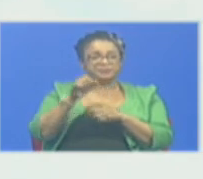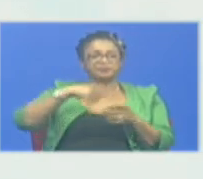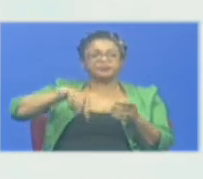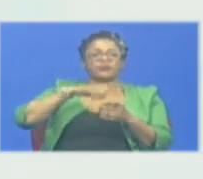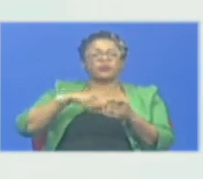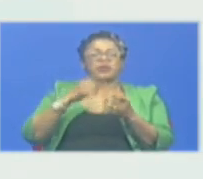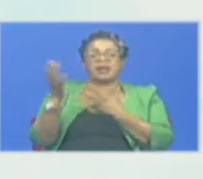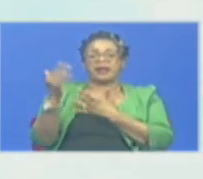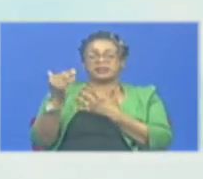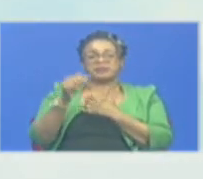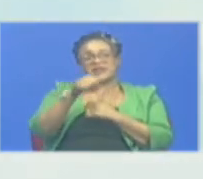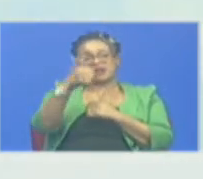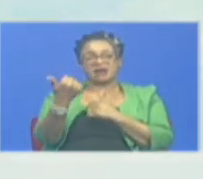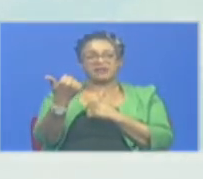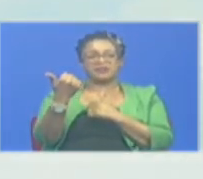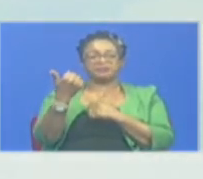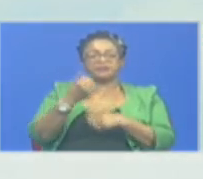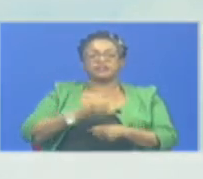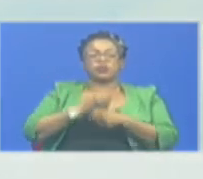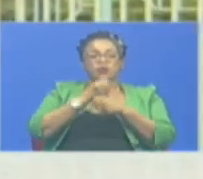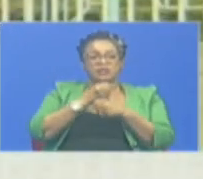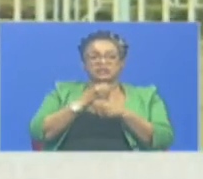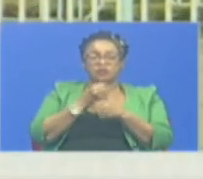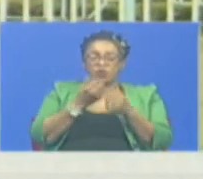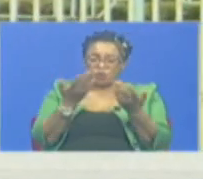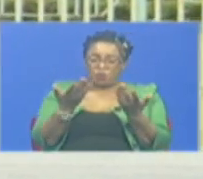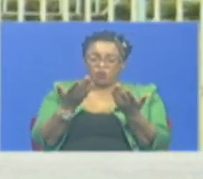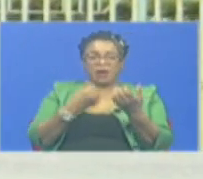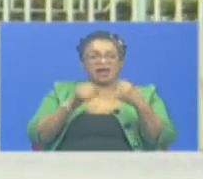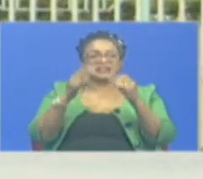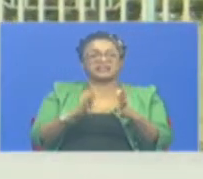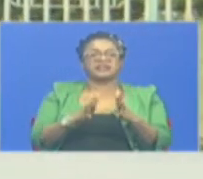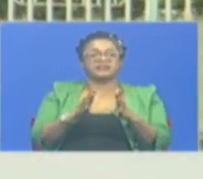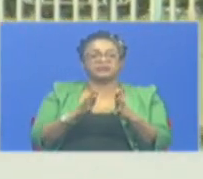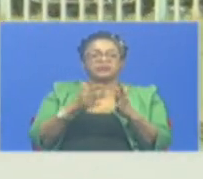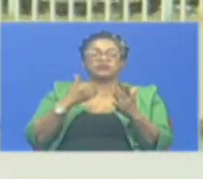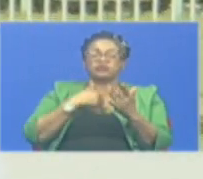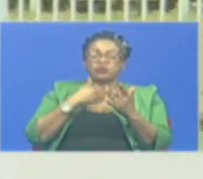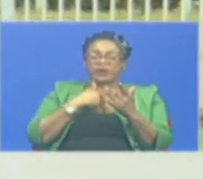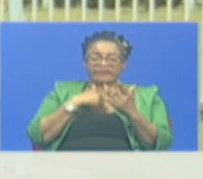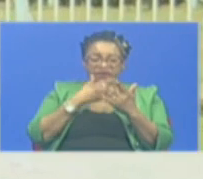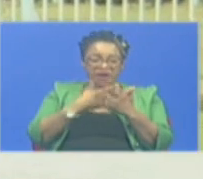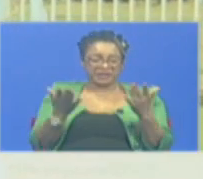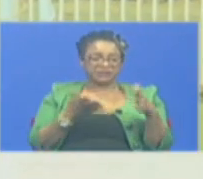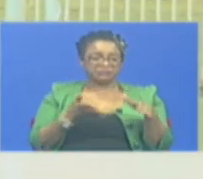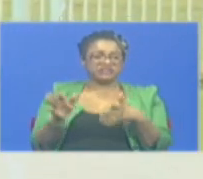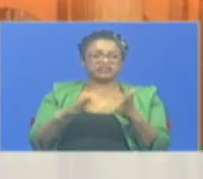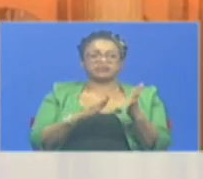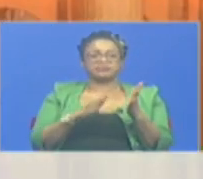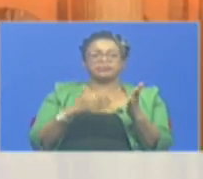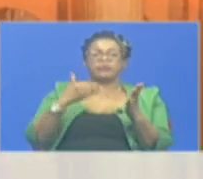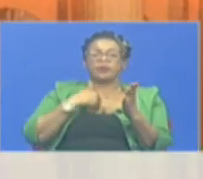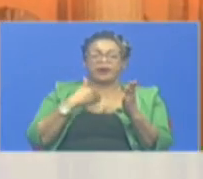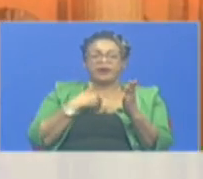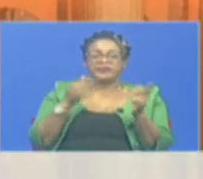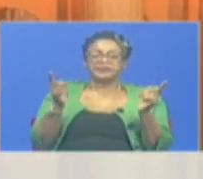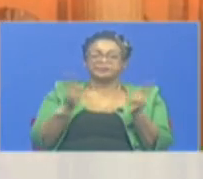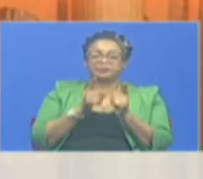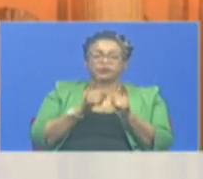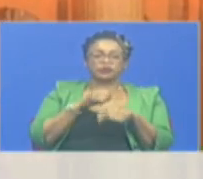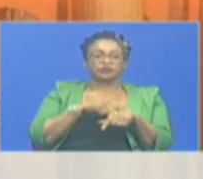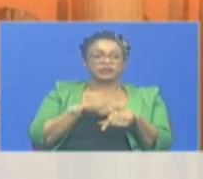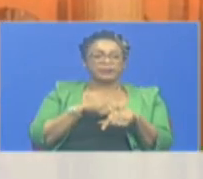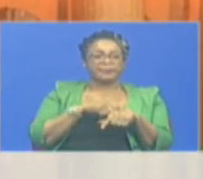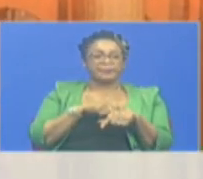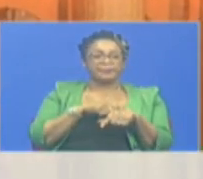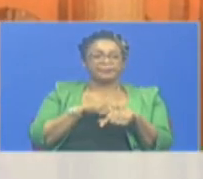other, you know, stakeholders or actors to have put in place any measures. We have what we call short-term